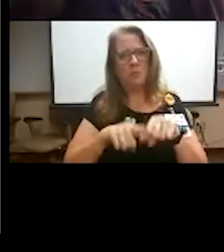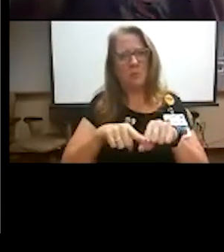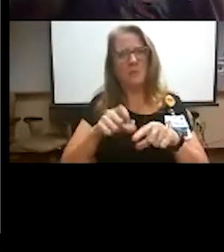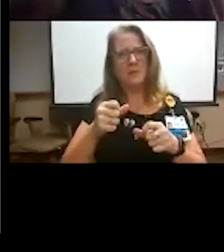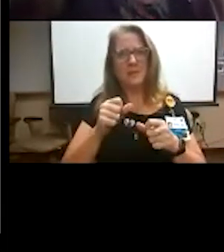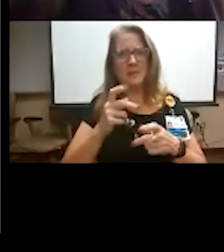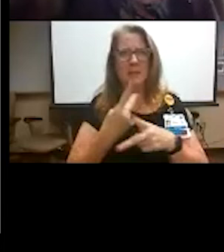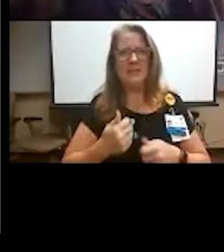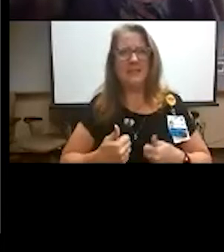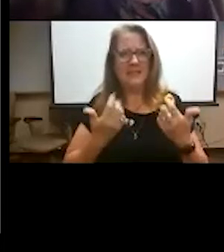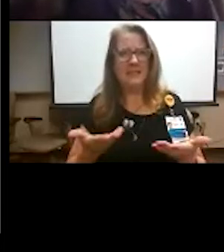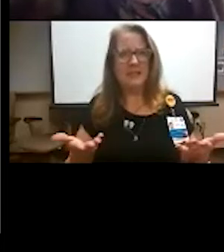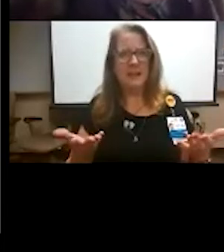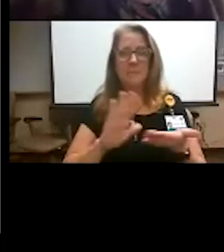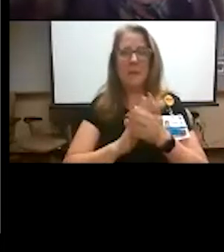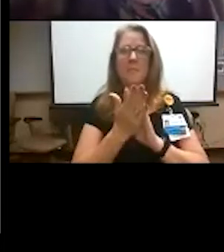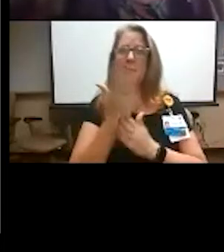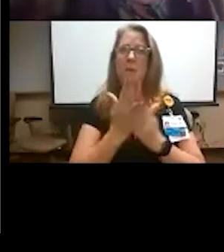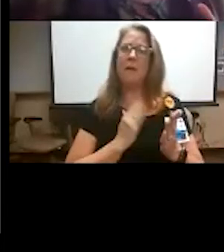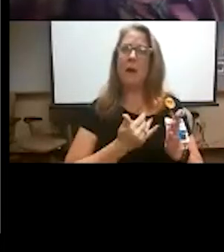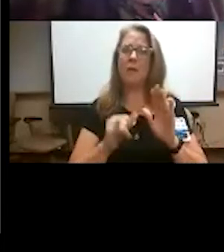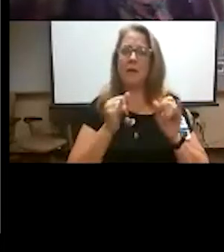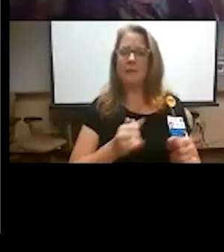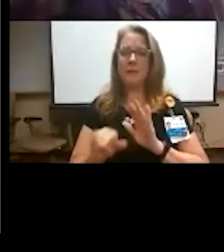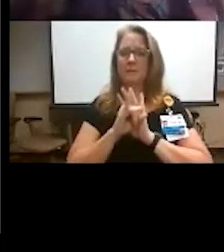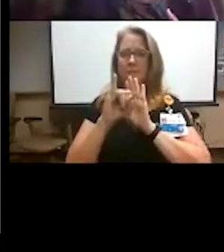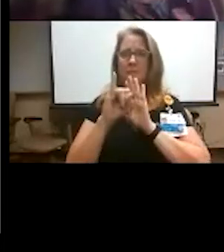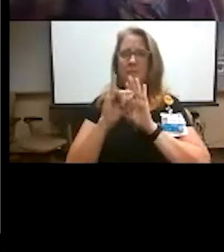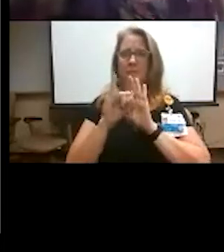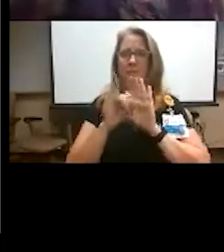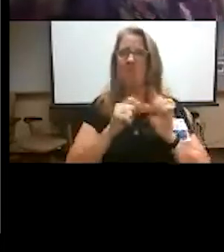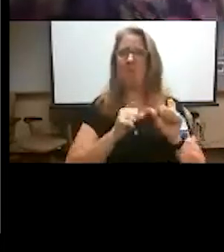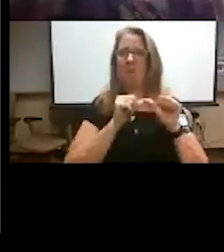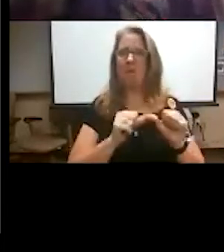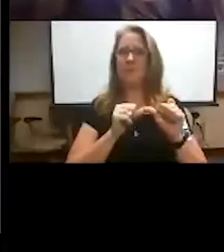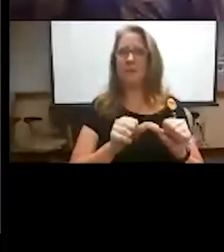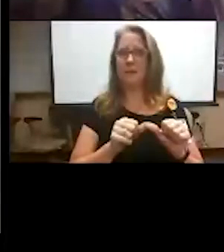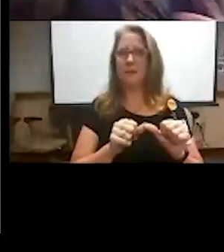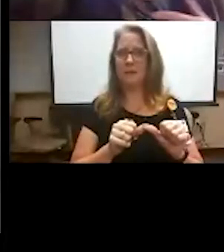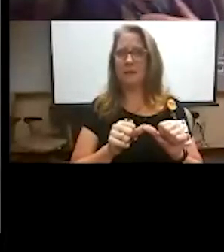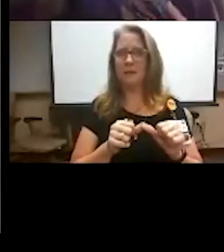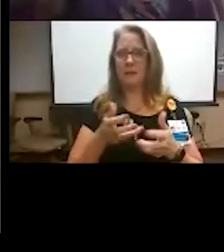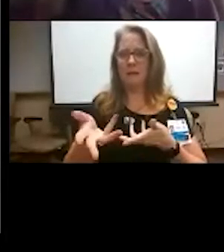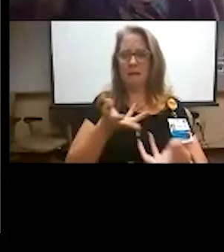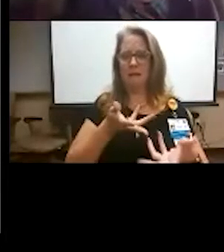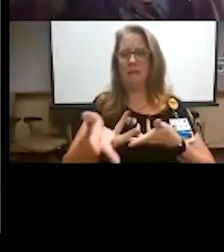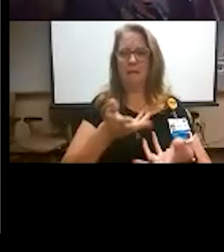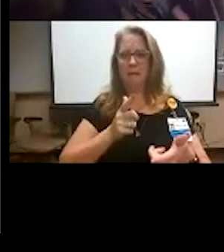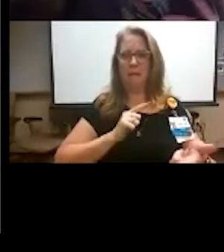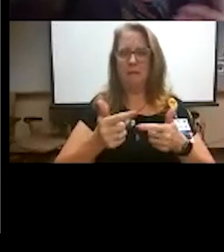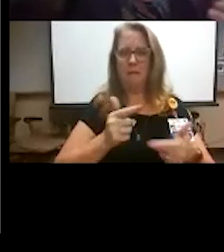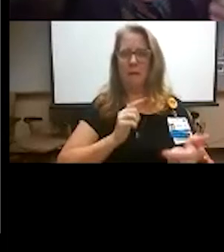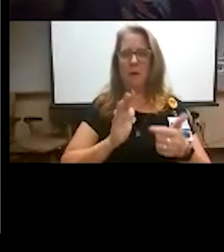becomes a part of our identity, our individual identity. So there is this constant interaction with our own